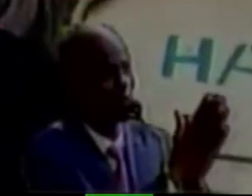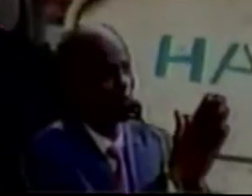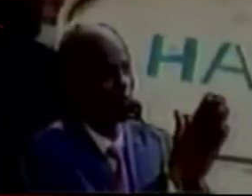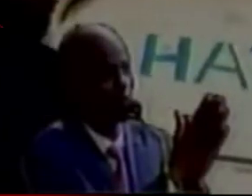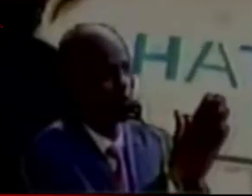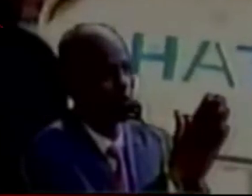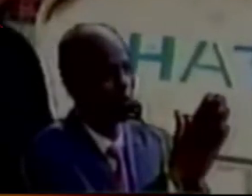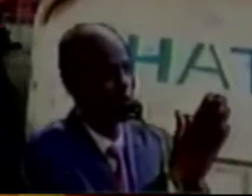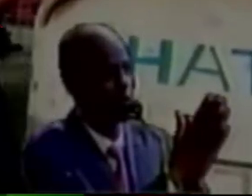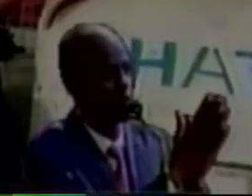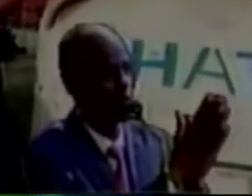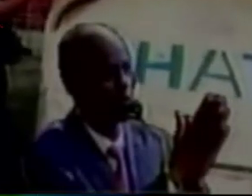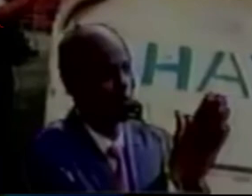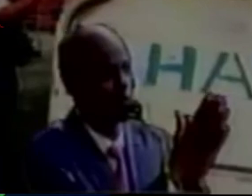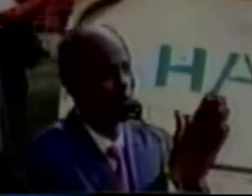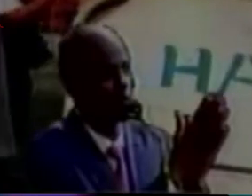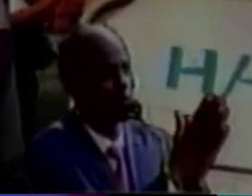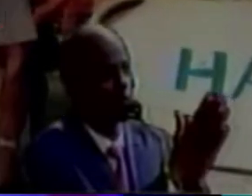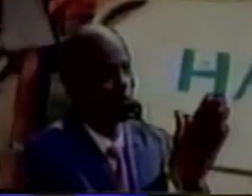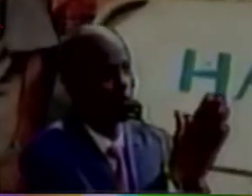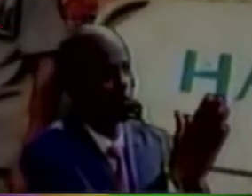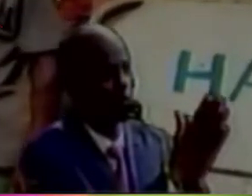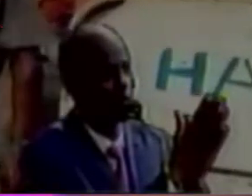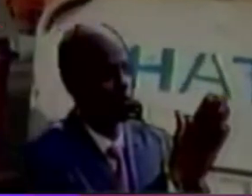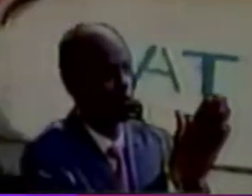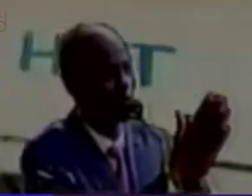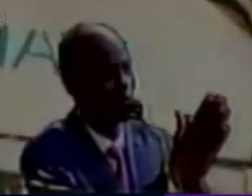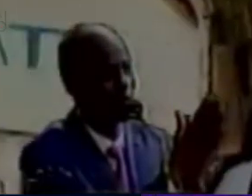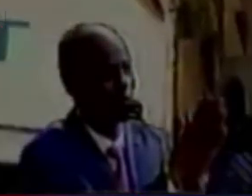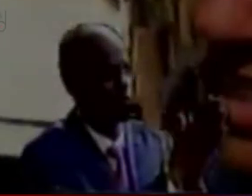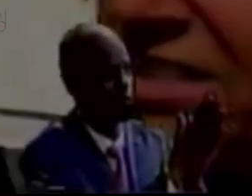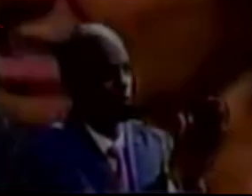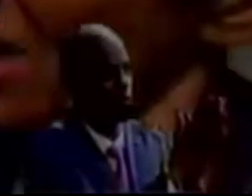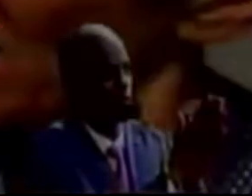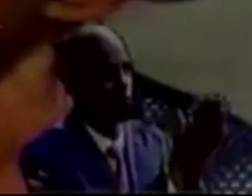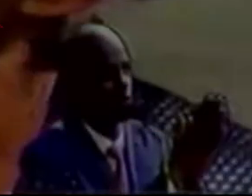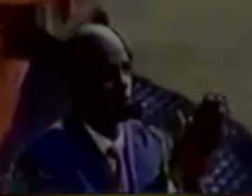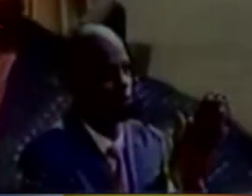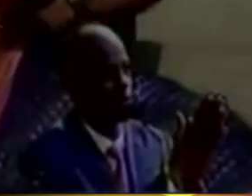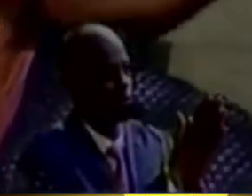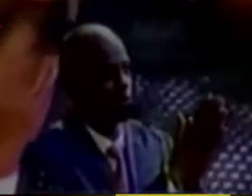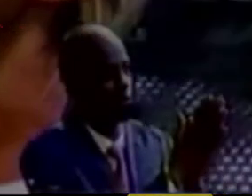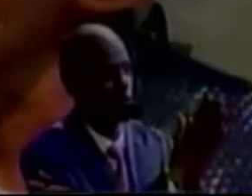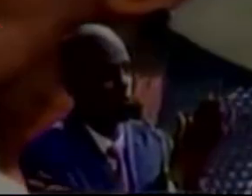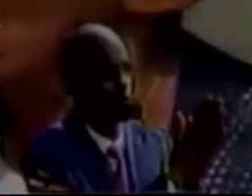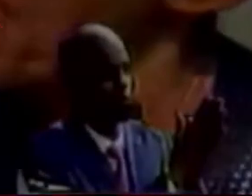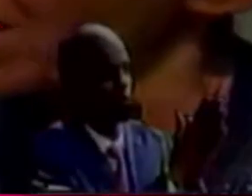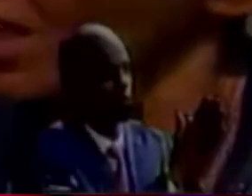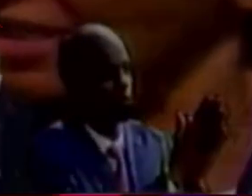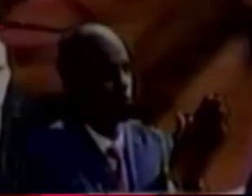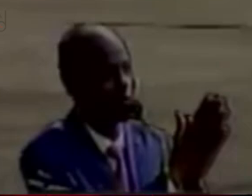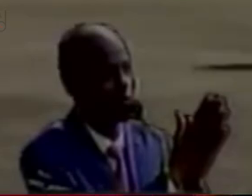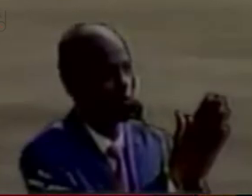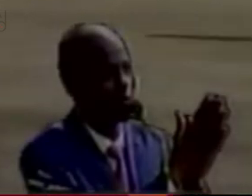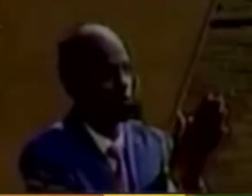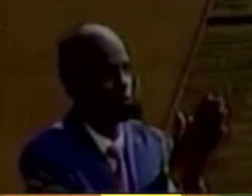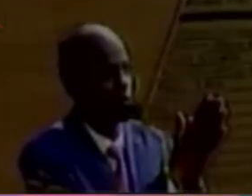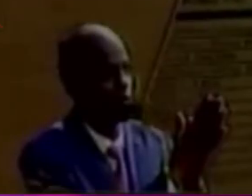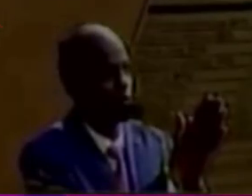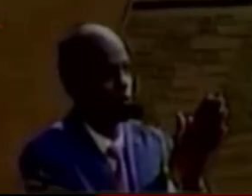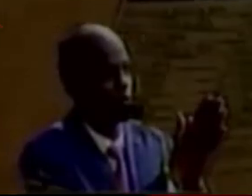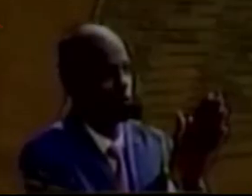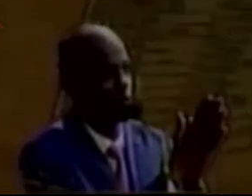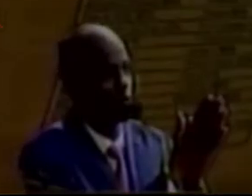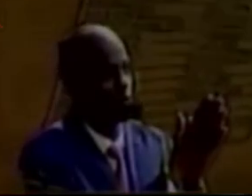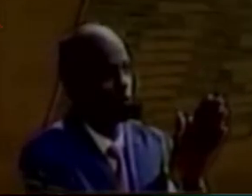was entirely destroyed. Nous avons vu qu'il était complètement détruit, il était complètement cassé. And it it serves as a maternity hospital for